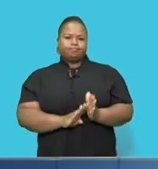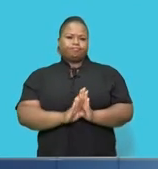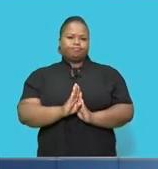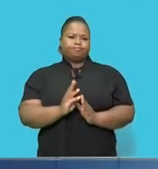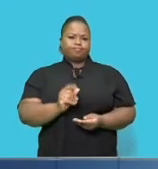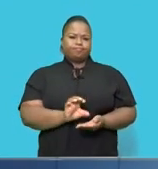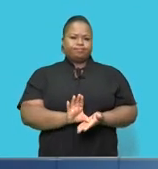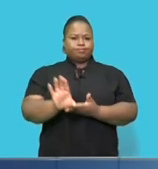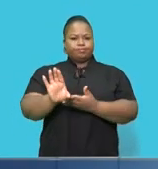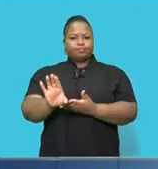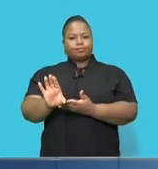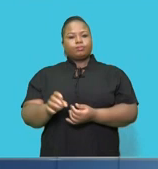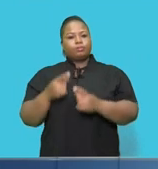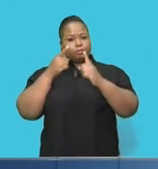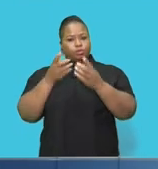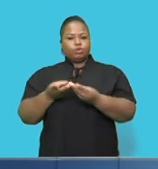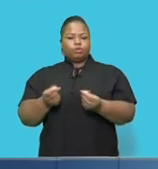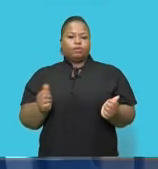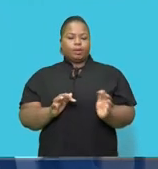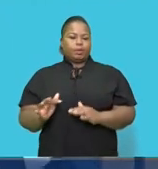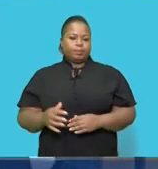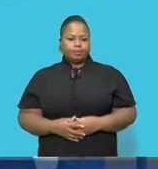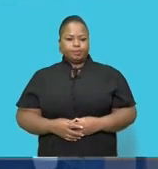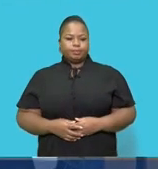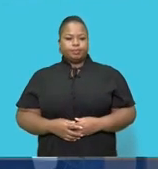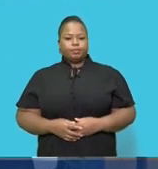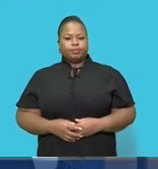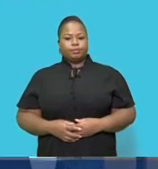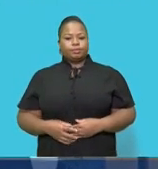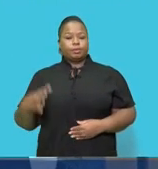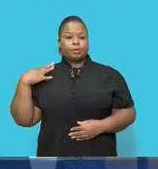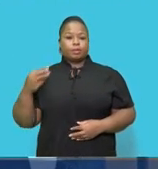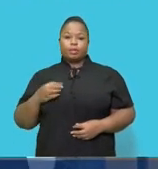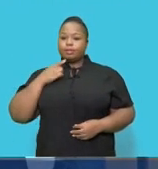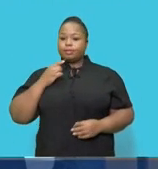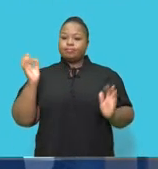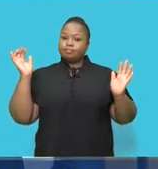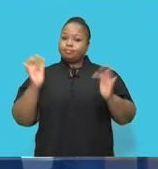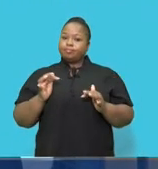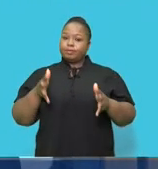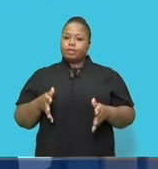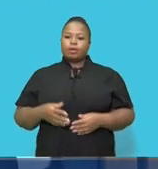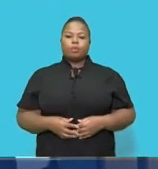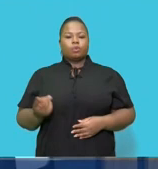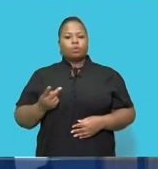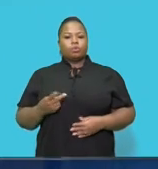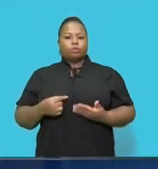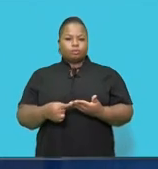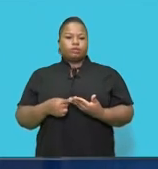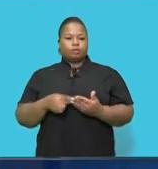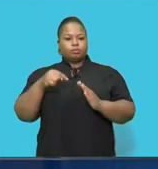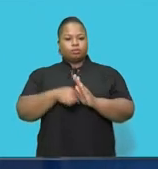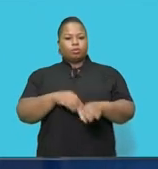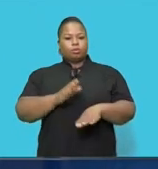finance the solutions that we need. Umphathiswa uthe indibano ezifana nezi ziza kuqhubeka